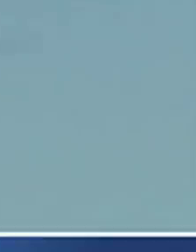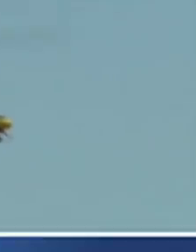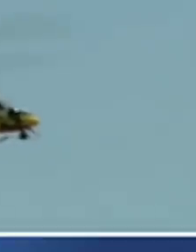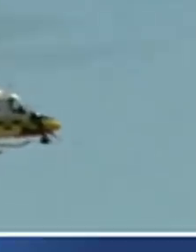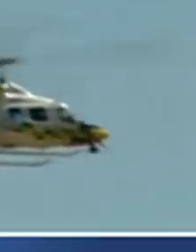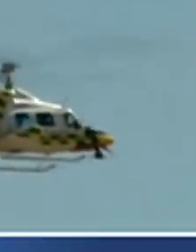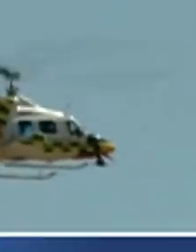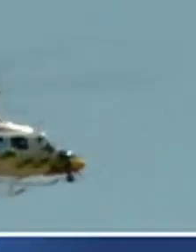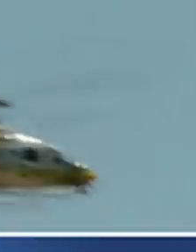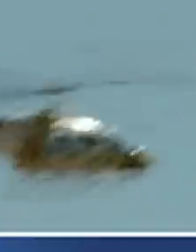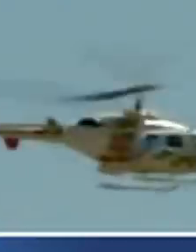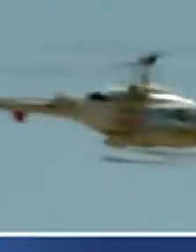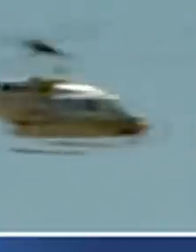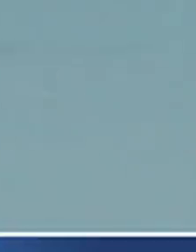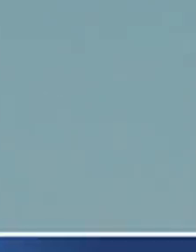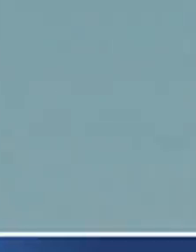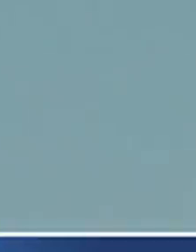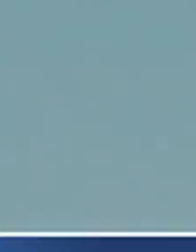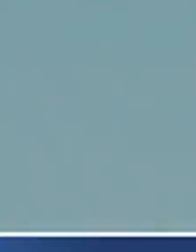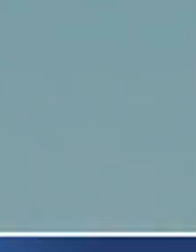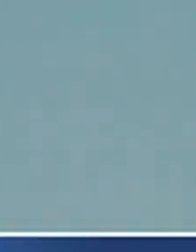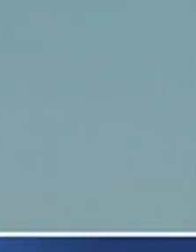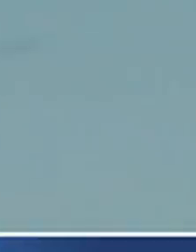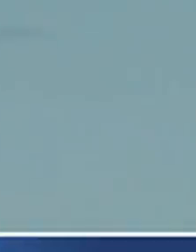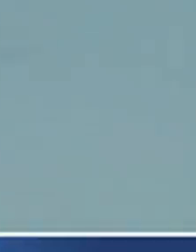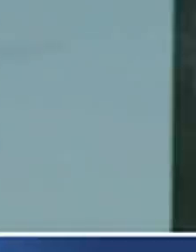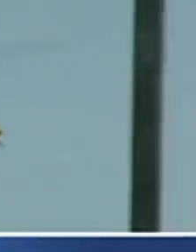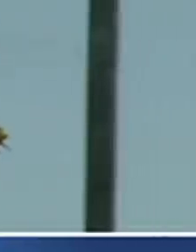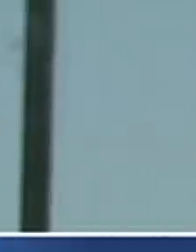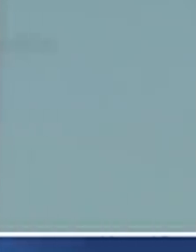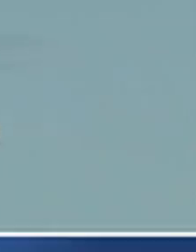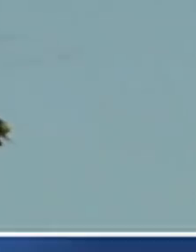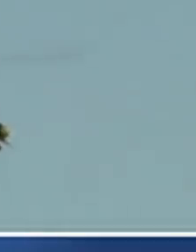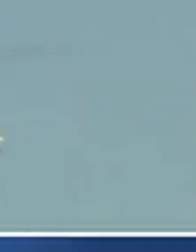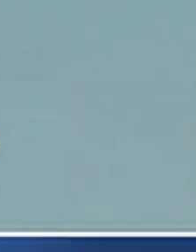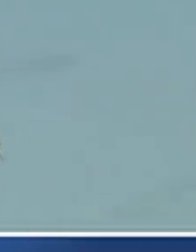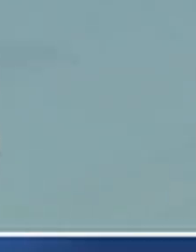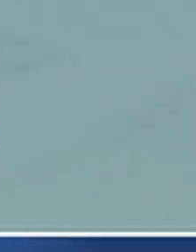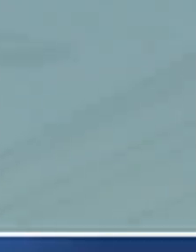Sebezo Gajena Siwaka, Kirigwa Leadership, Kalebo.